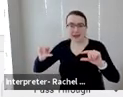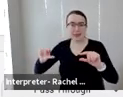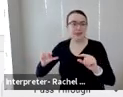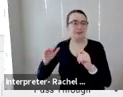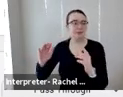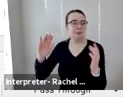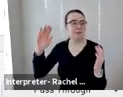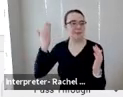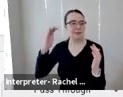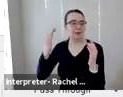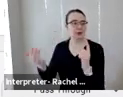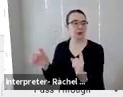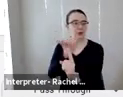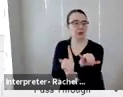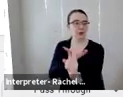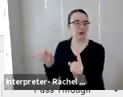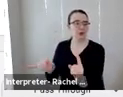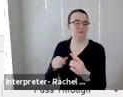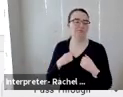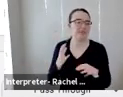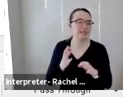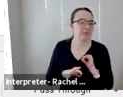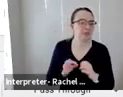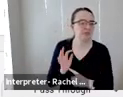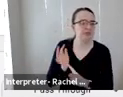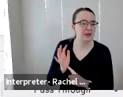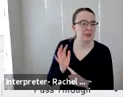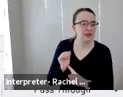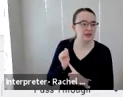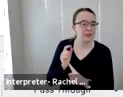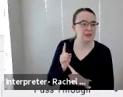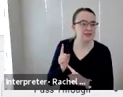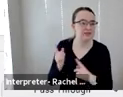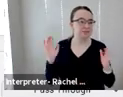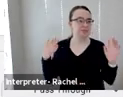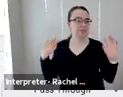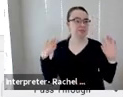It's simple. It's 5 to 10 minutes worth of work. Great.